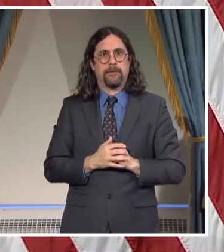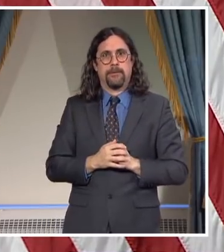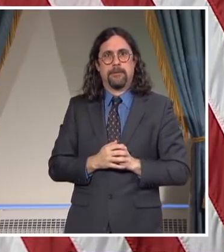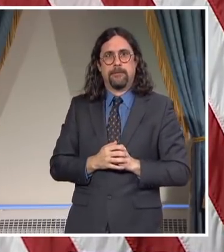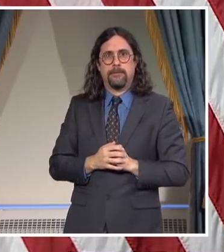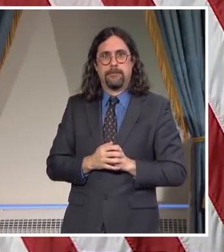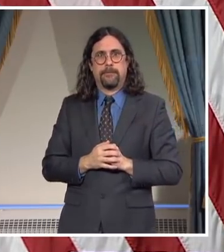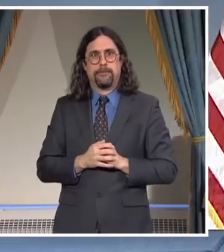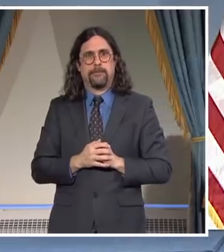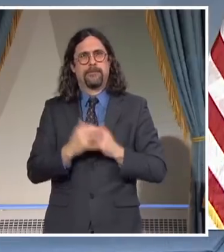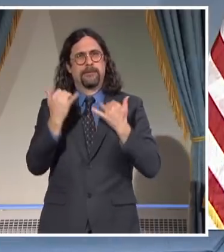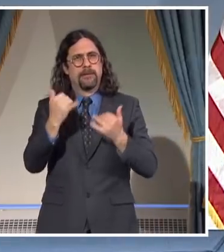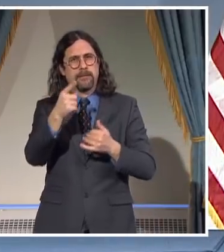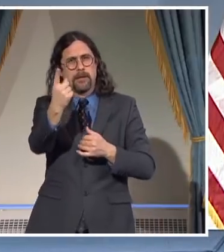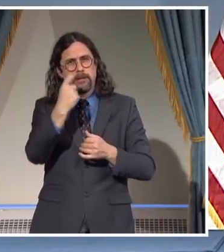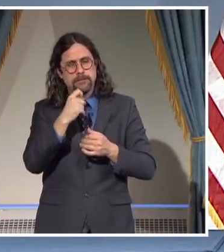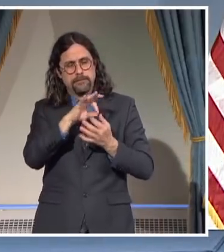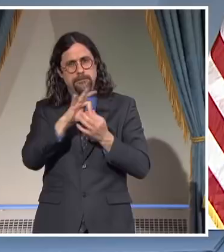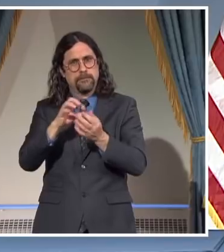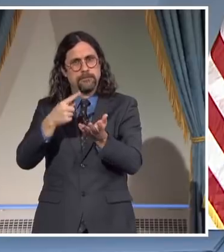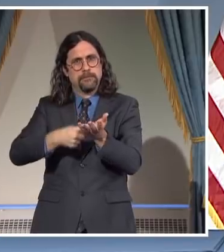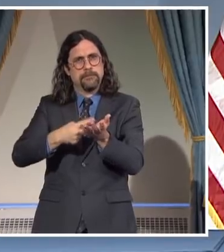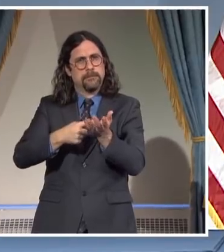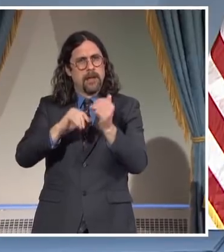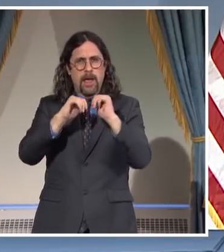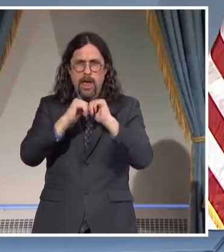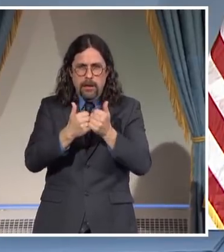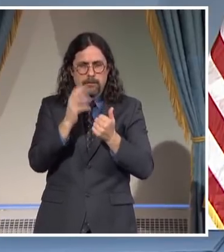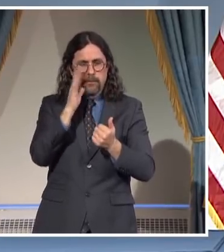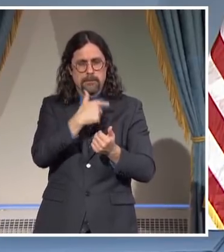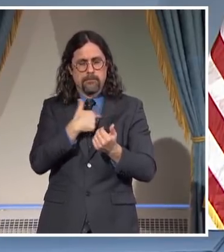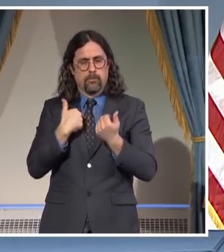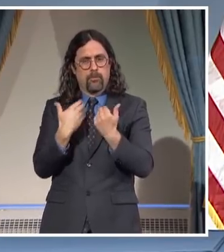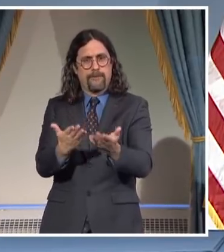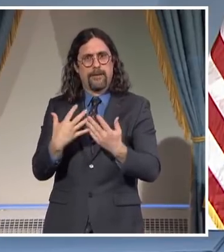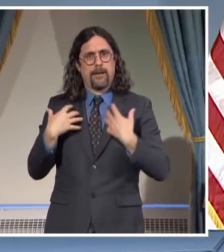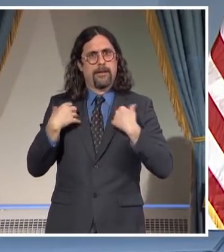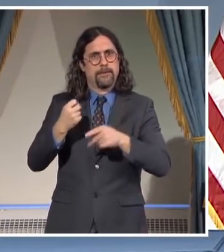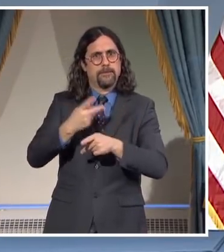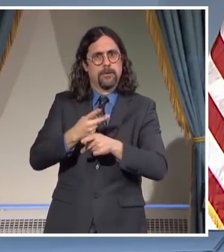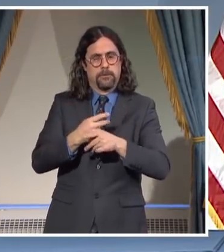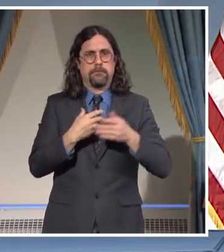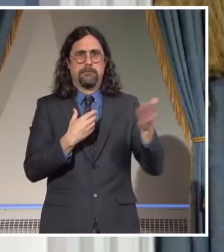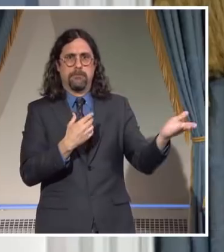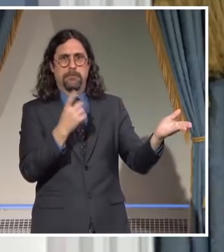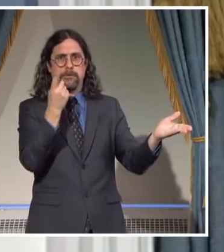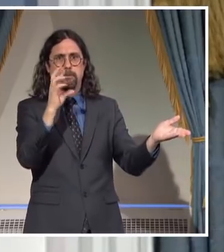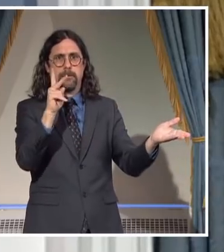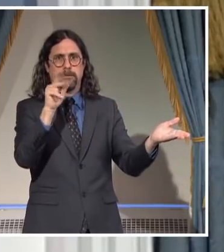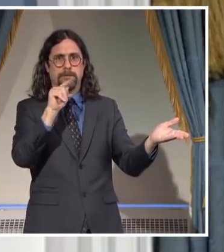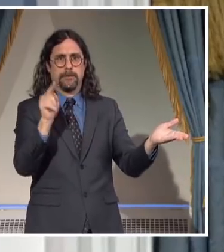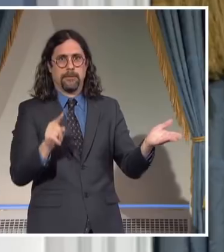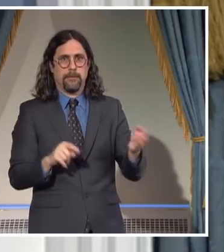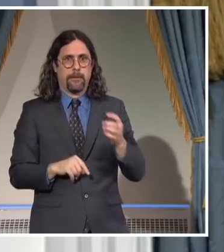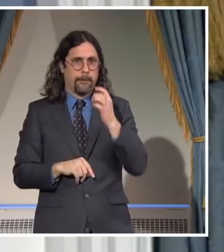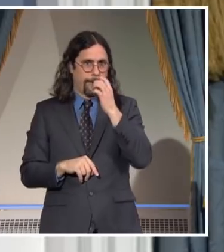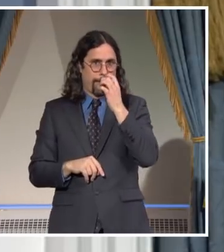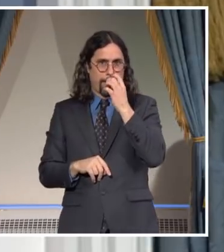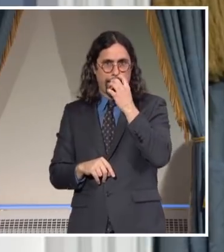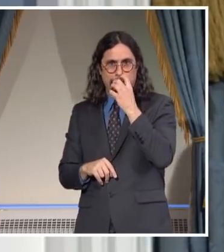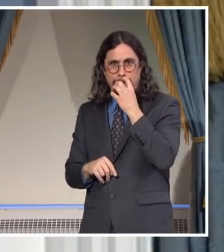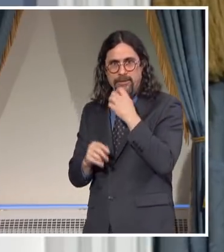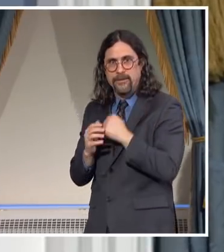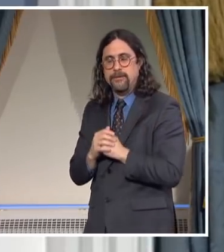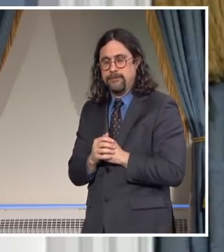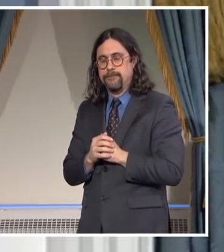Katz. Anytime someone is symptomatic in the jail, we isolate them, as the mayor has explained, because